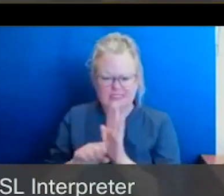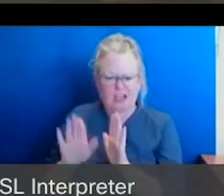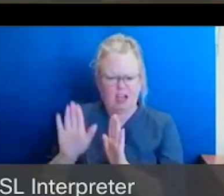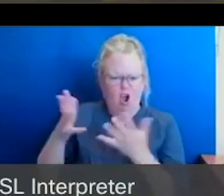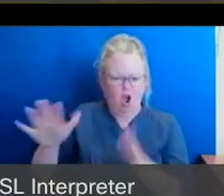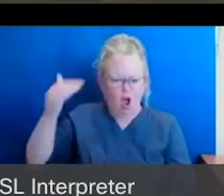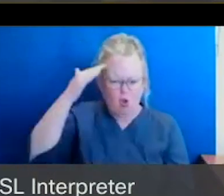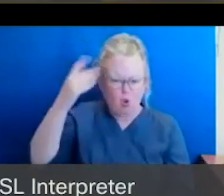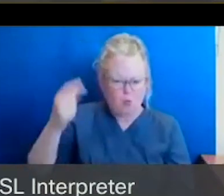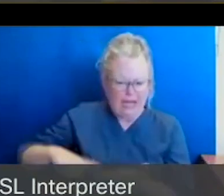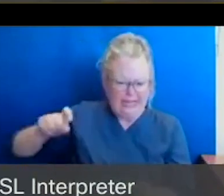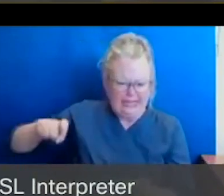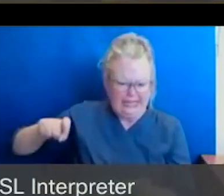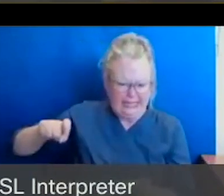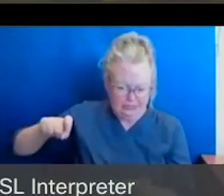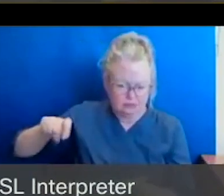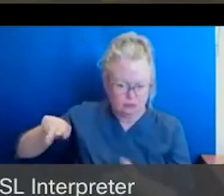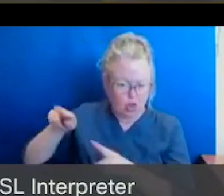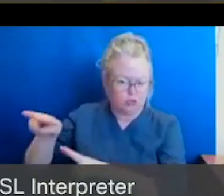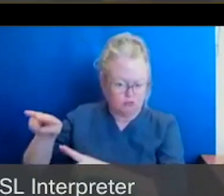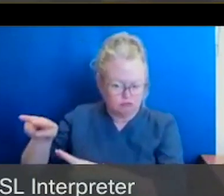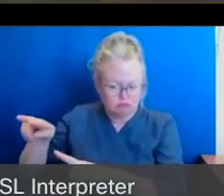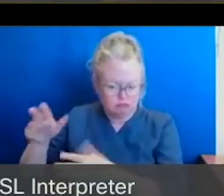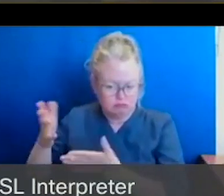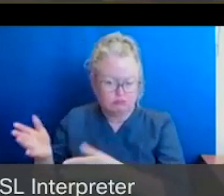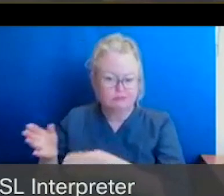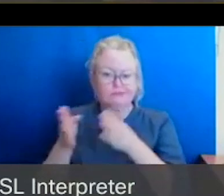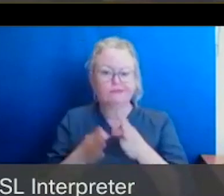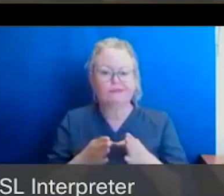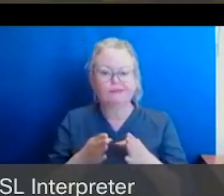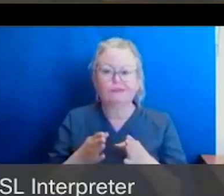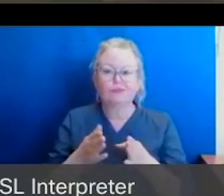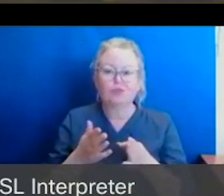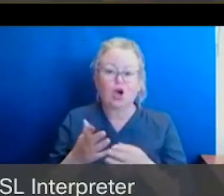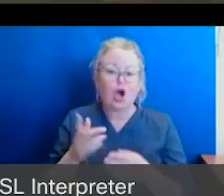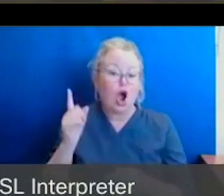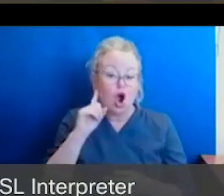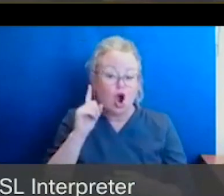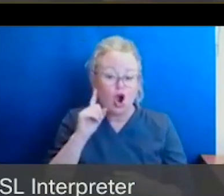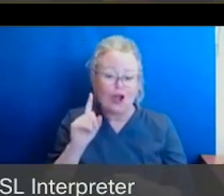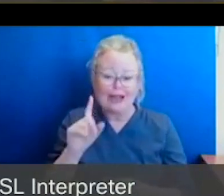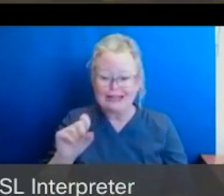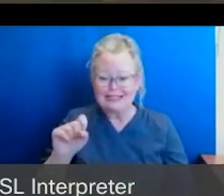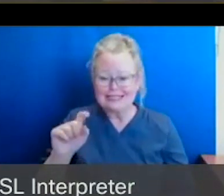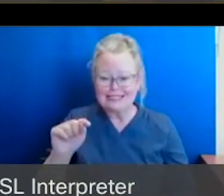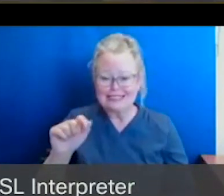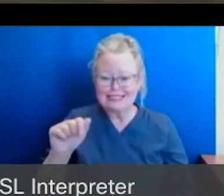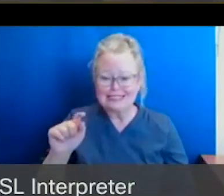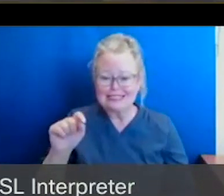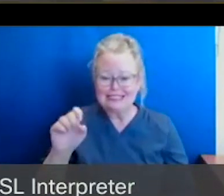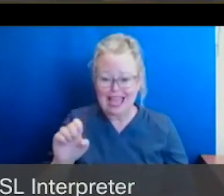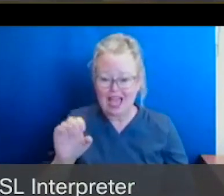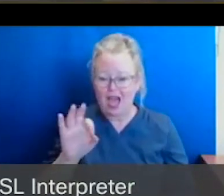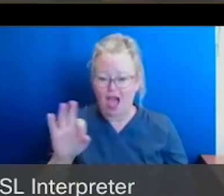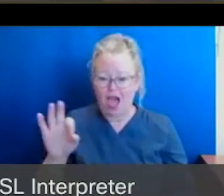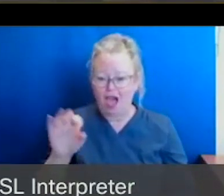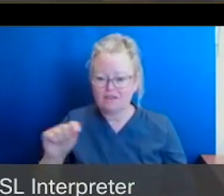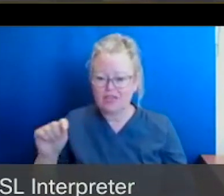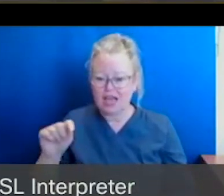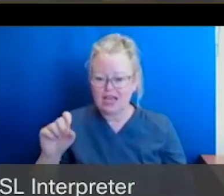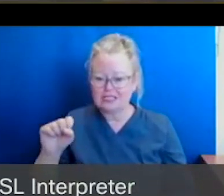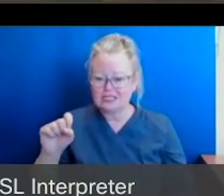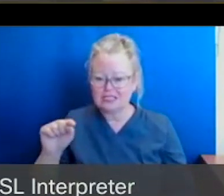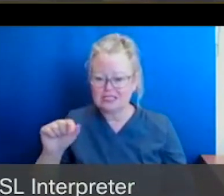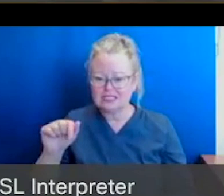Another place that we think folks could go to, is there a state of the state address that you could look at to see what a governor's priorities